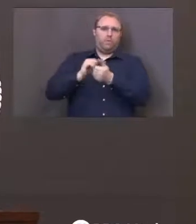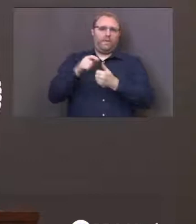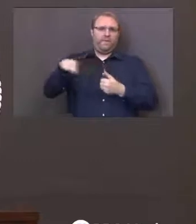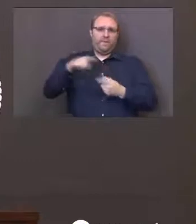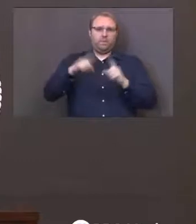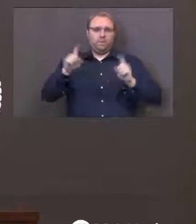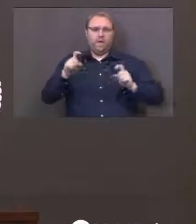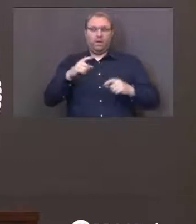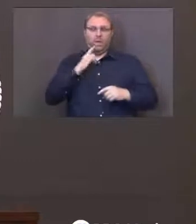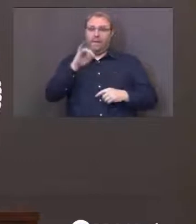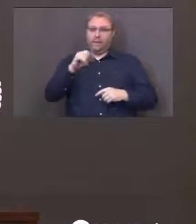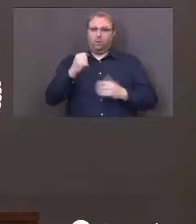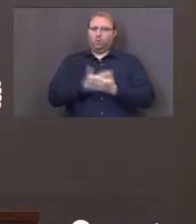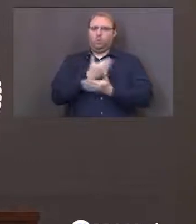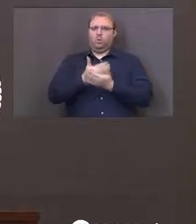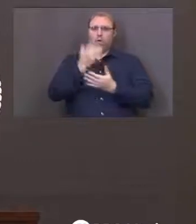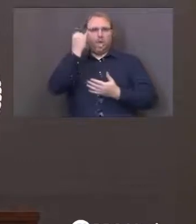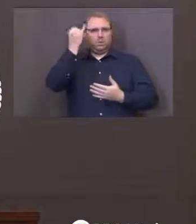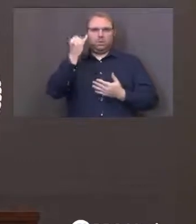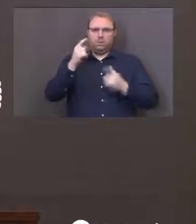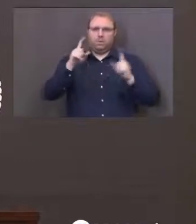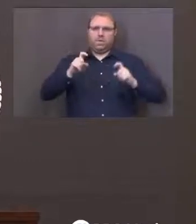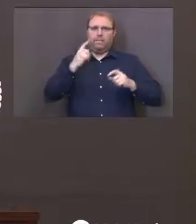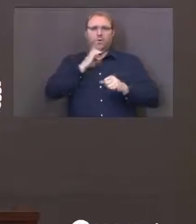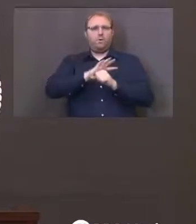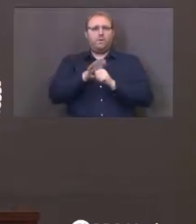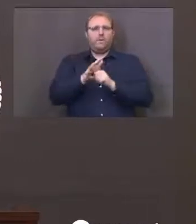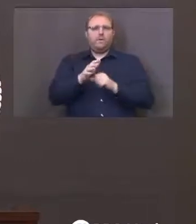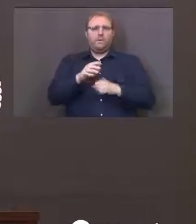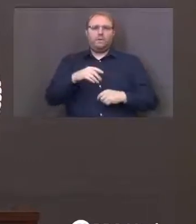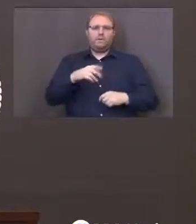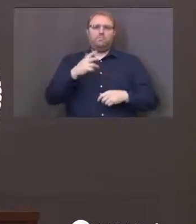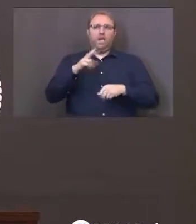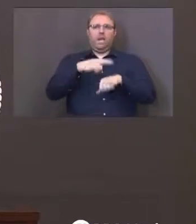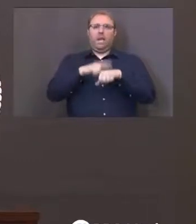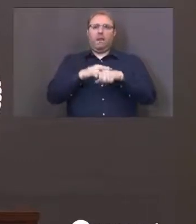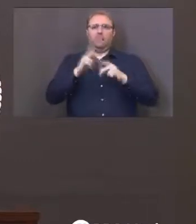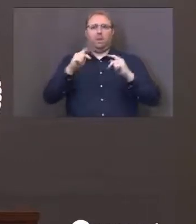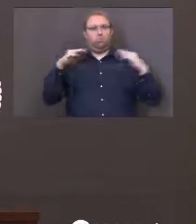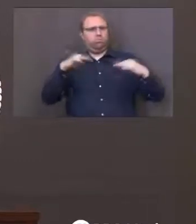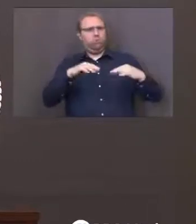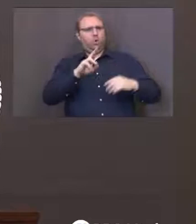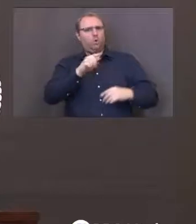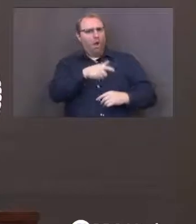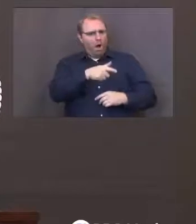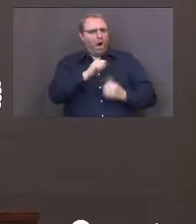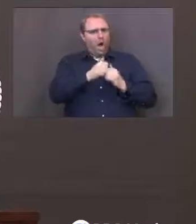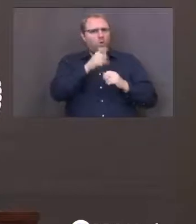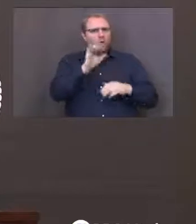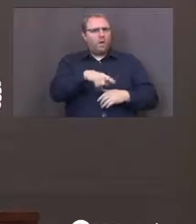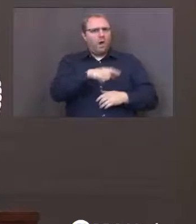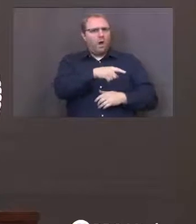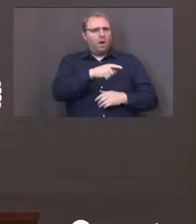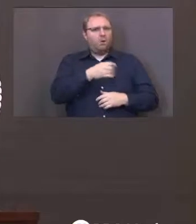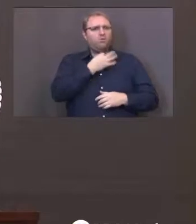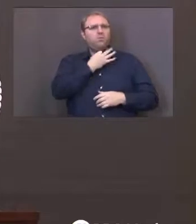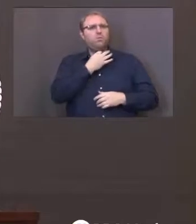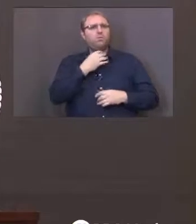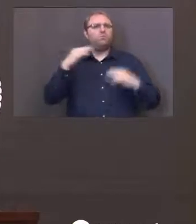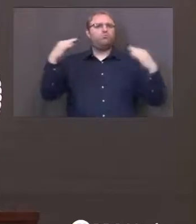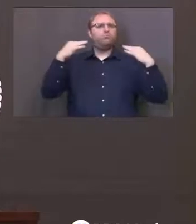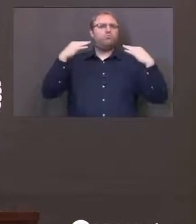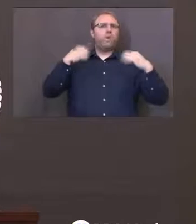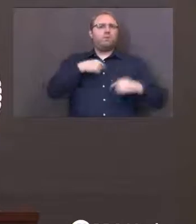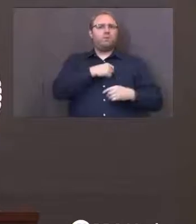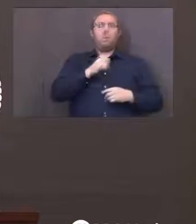is definitely the cutting edge of the COVID-19 pandemic nationally. A lot of people are looking to Utah for how we're using this. So we have a dashboard set up,